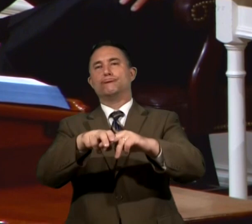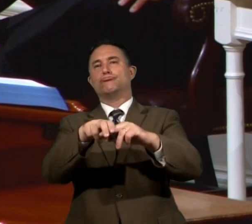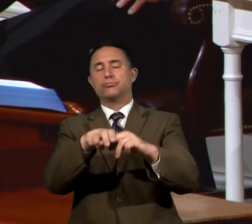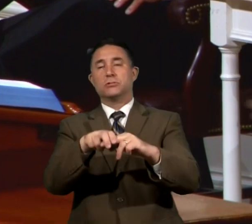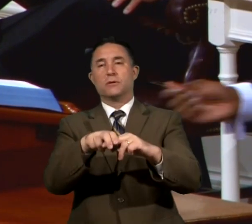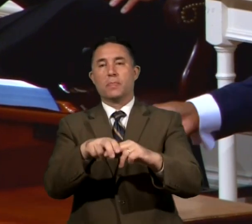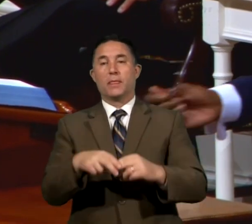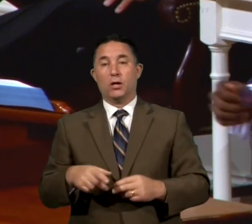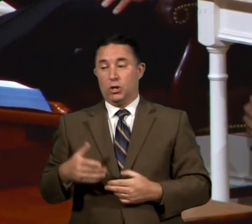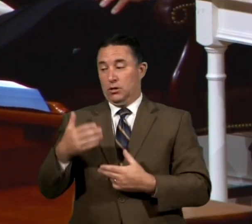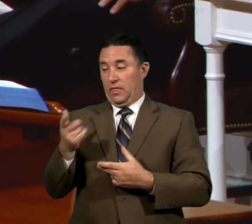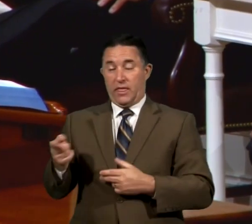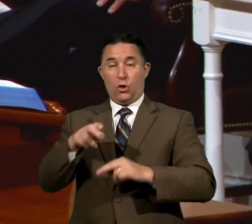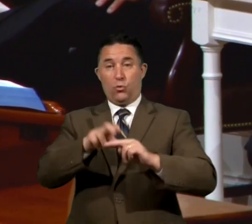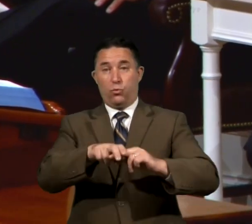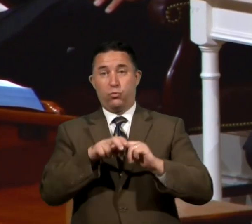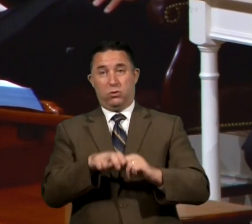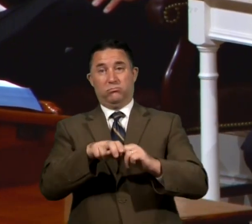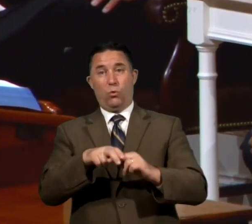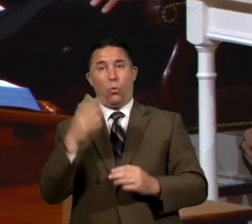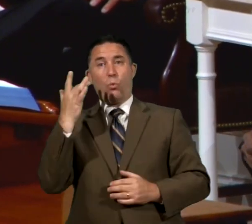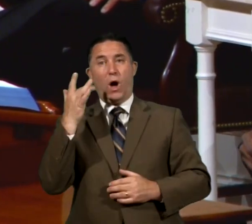Let me tell you why he's perched in the window.